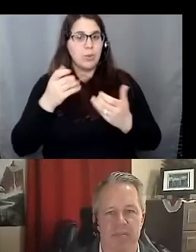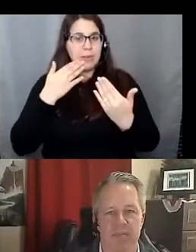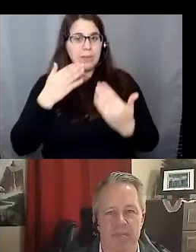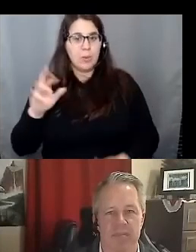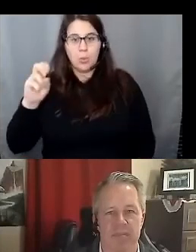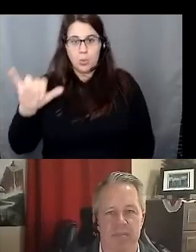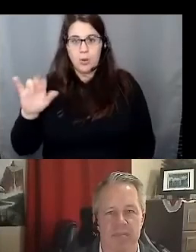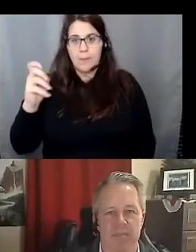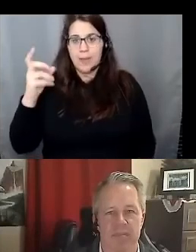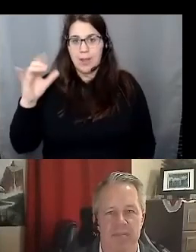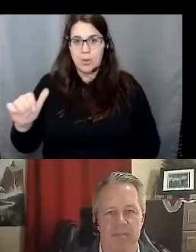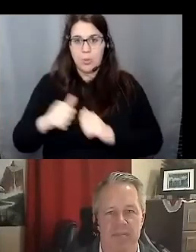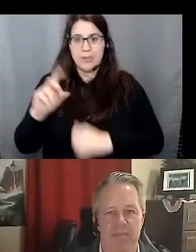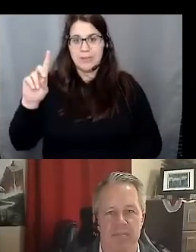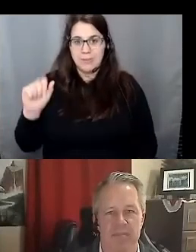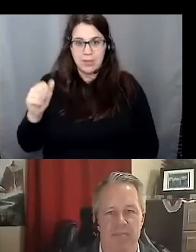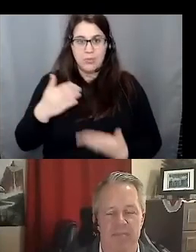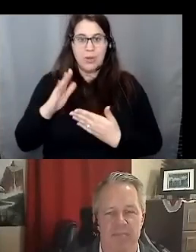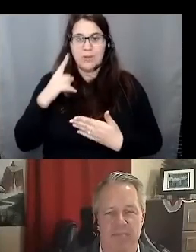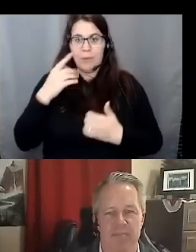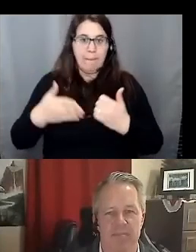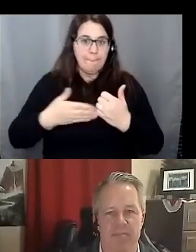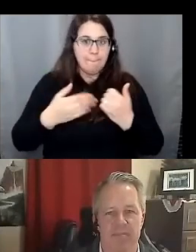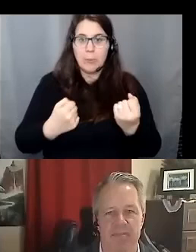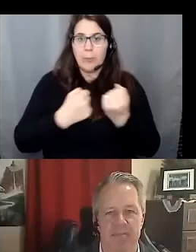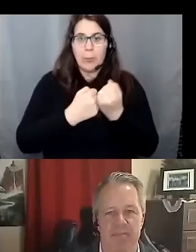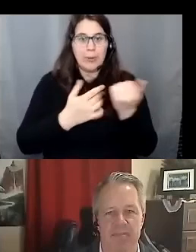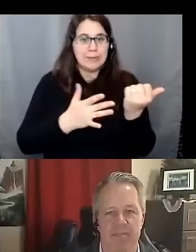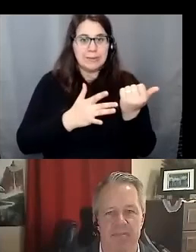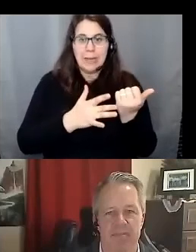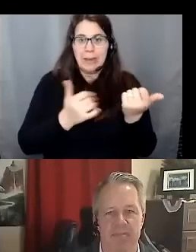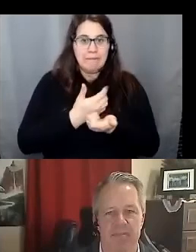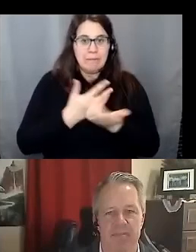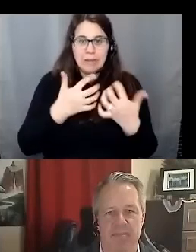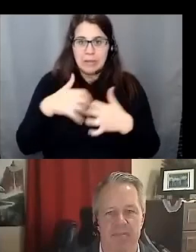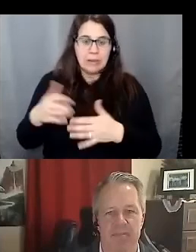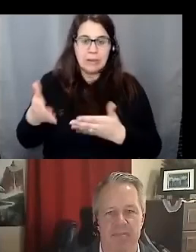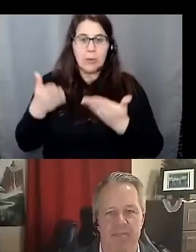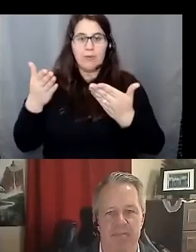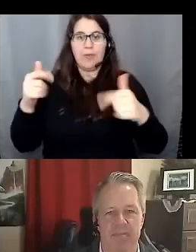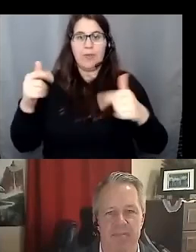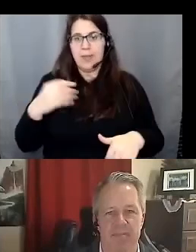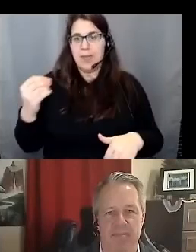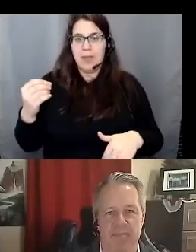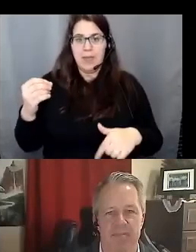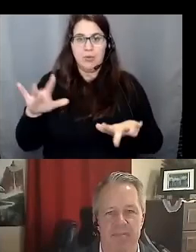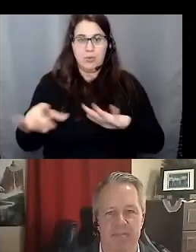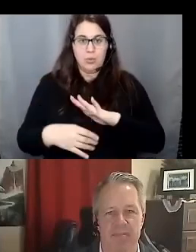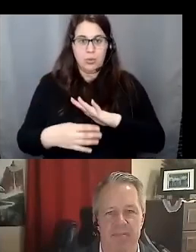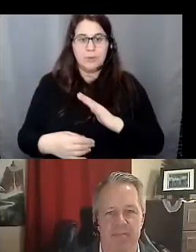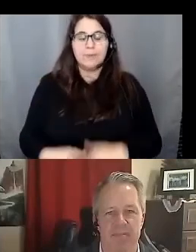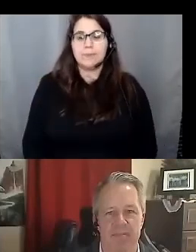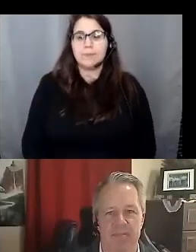Disability Rights just for providing the help and the support behind the scenes and offering this webinar series and the recordings. And just